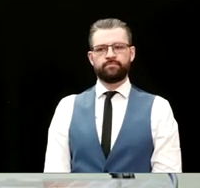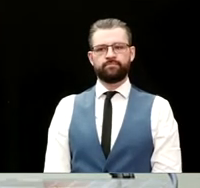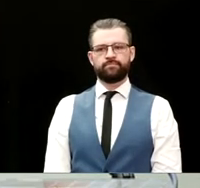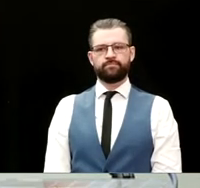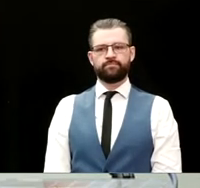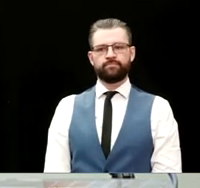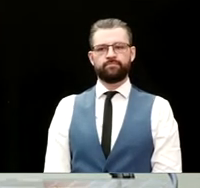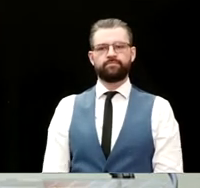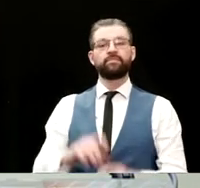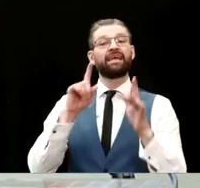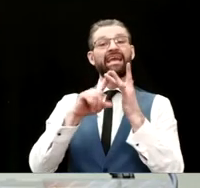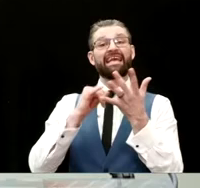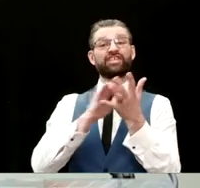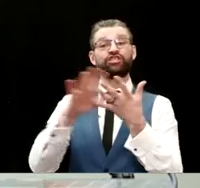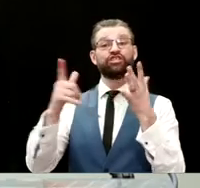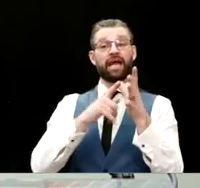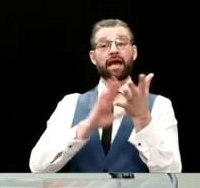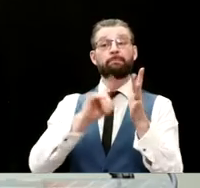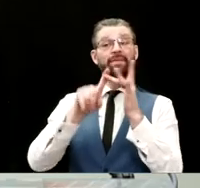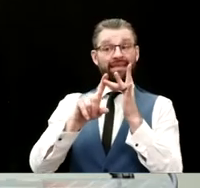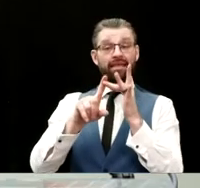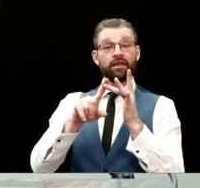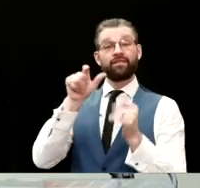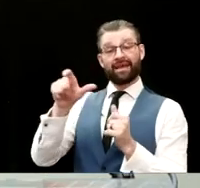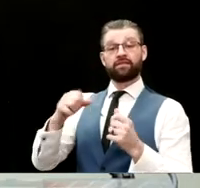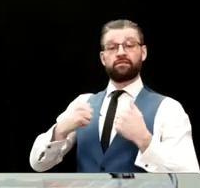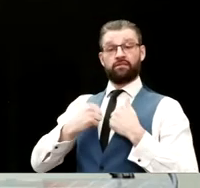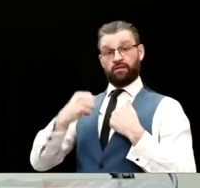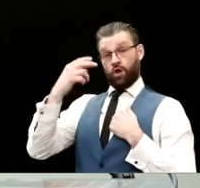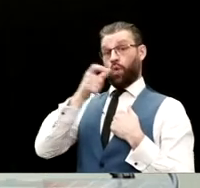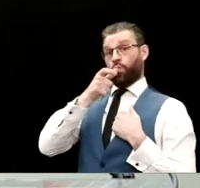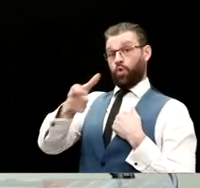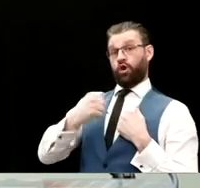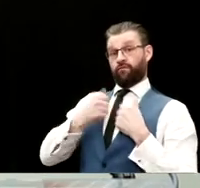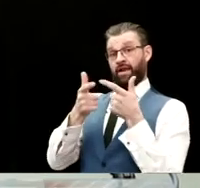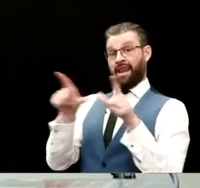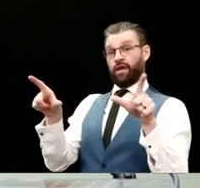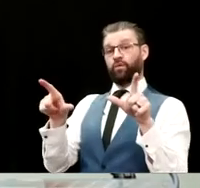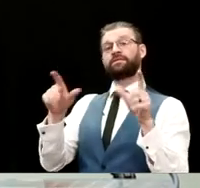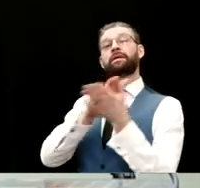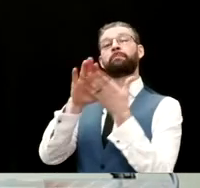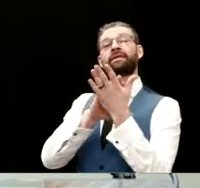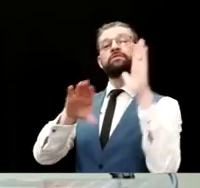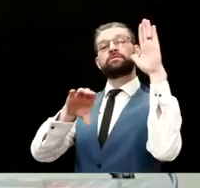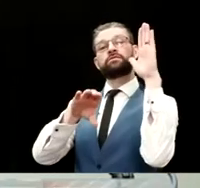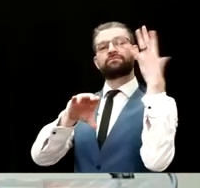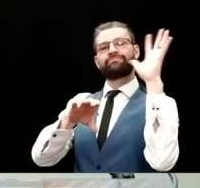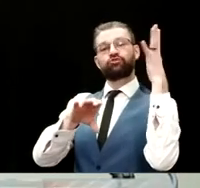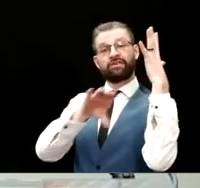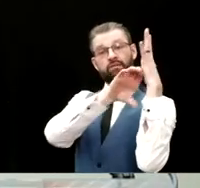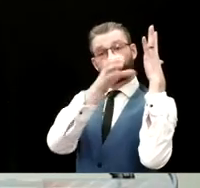The name of organization is a Kinyarwanda word meaning branch, like a branch of tree,